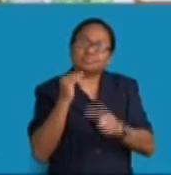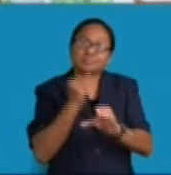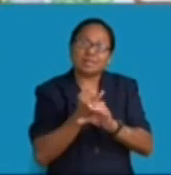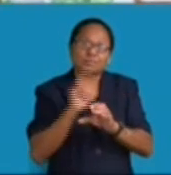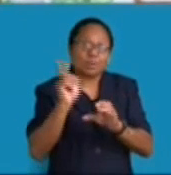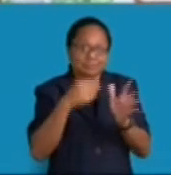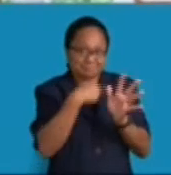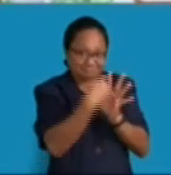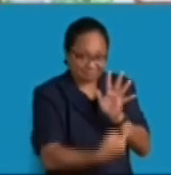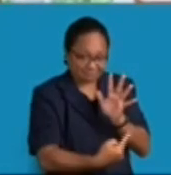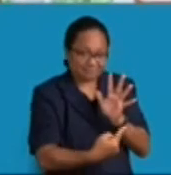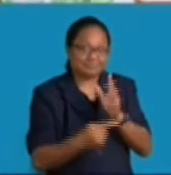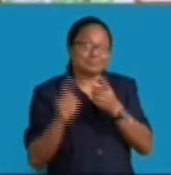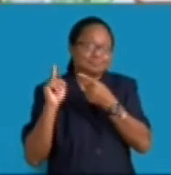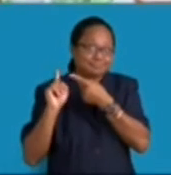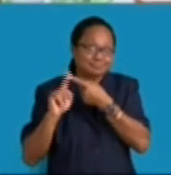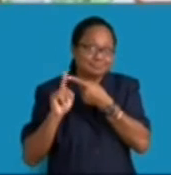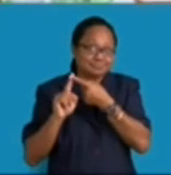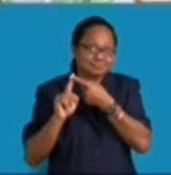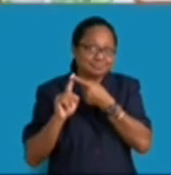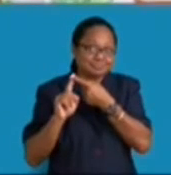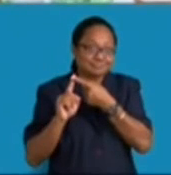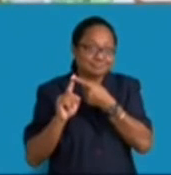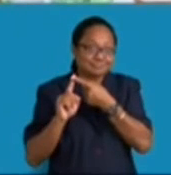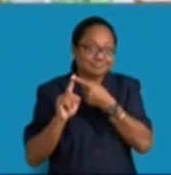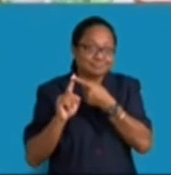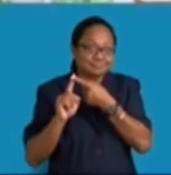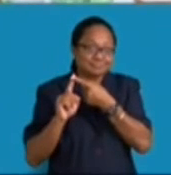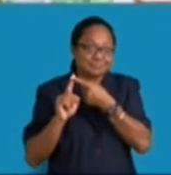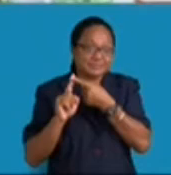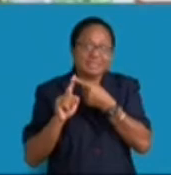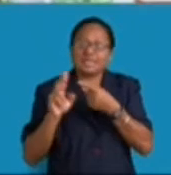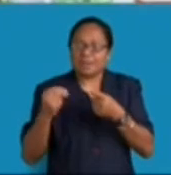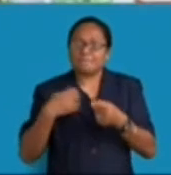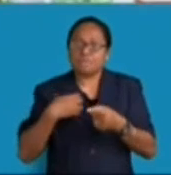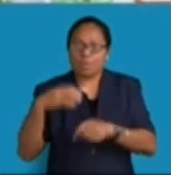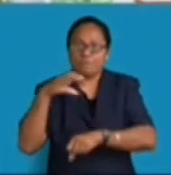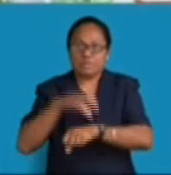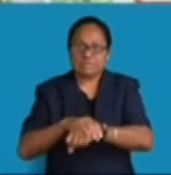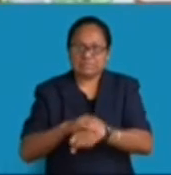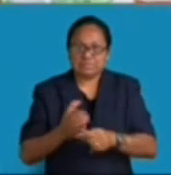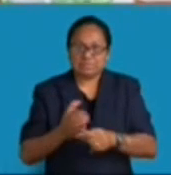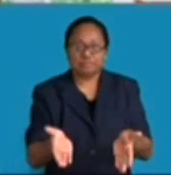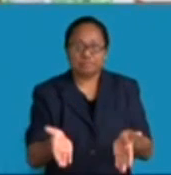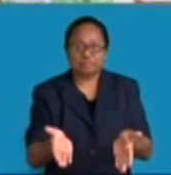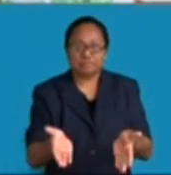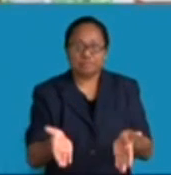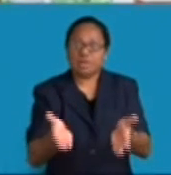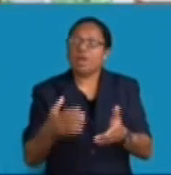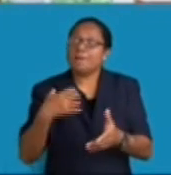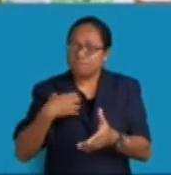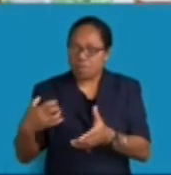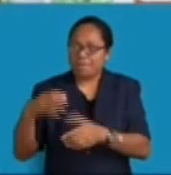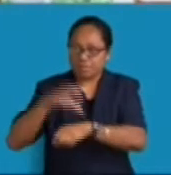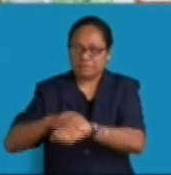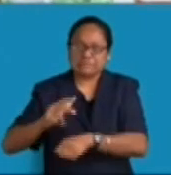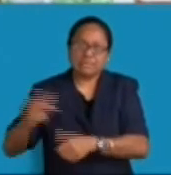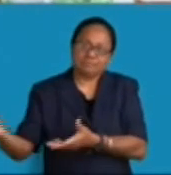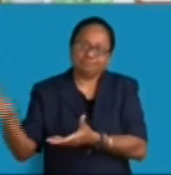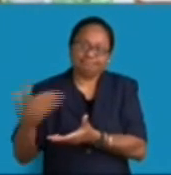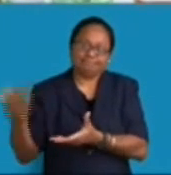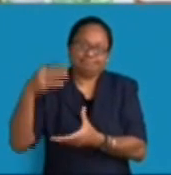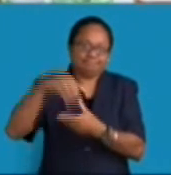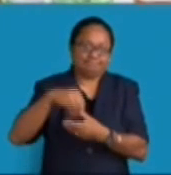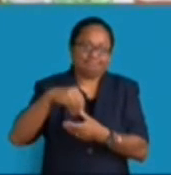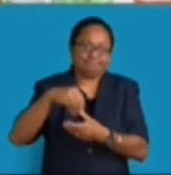the followings. One, push forward of manpower to the front lines through ongoing recruits and training of